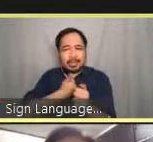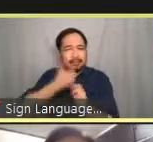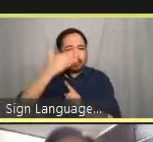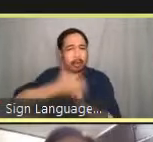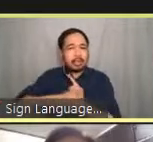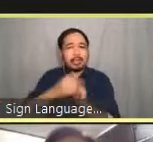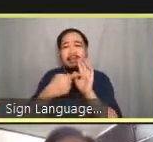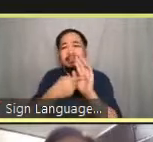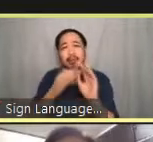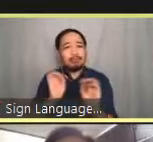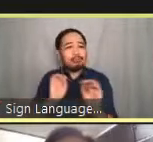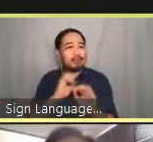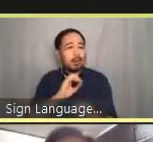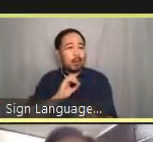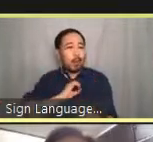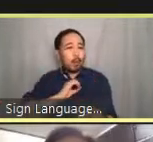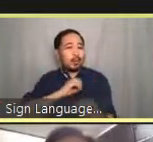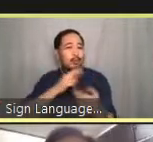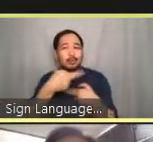kwarto.